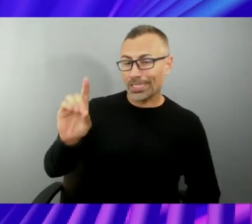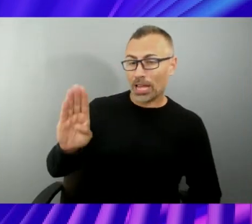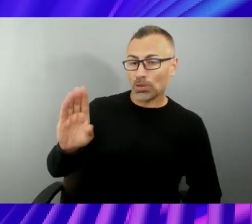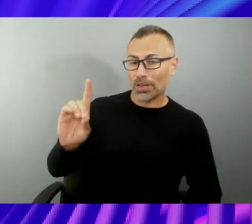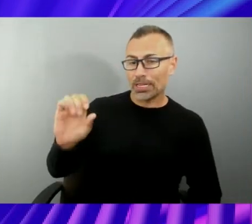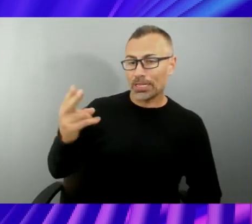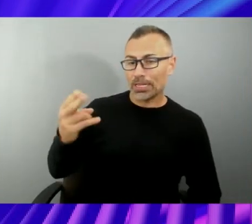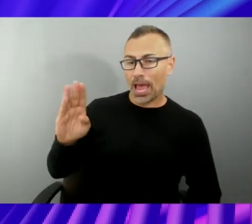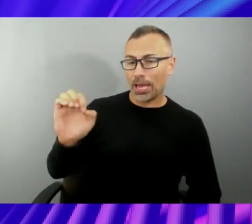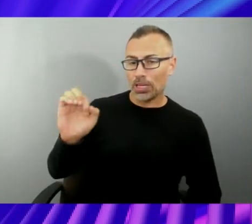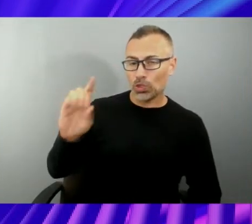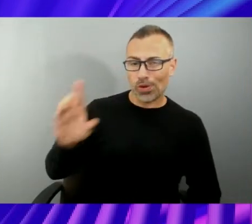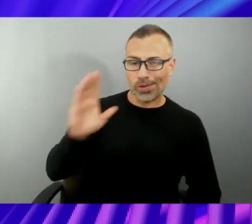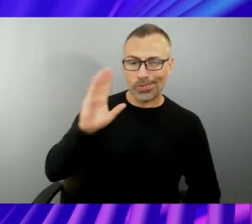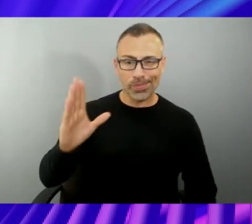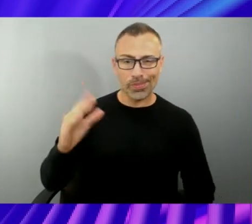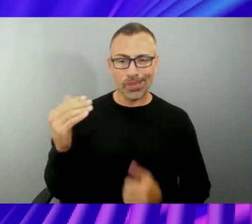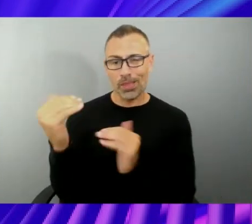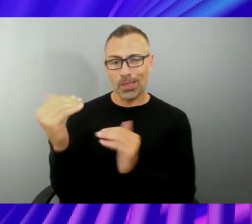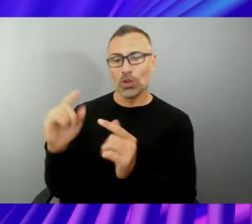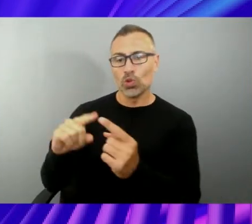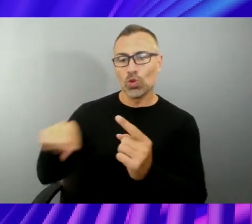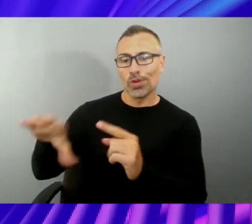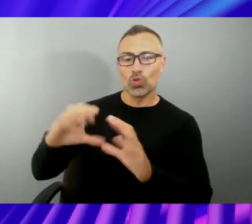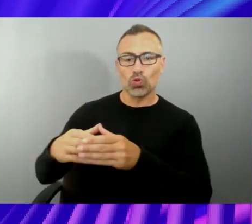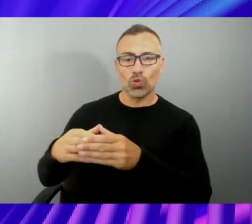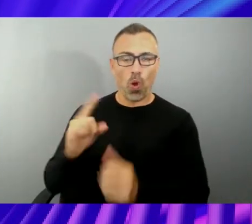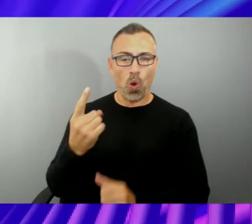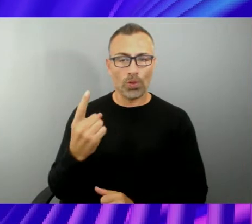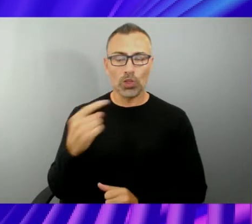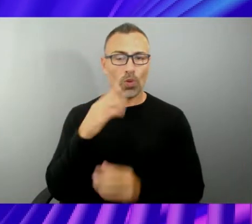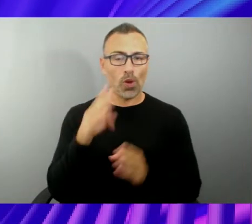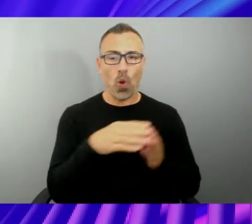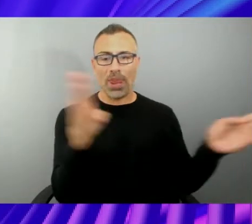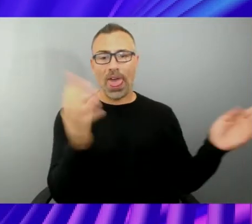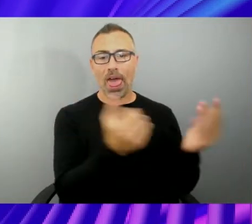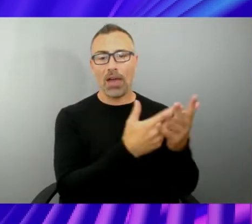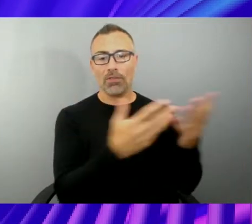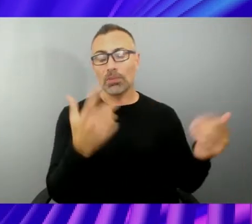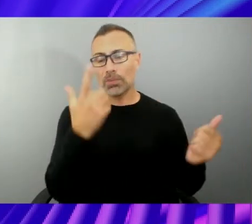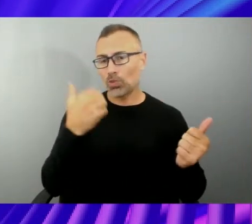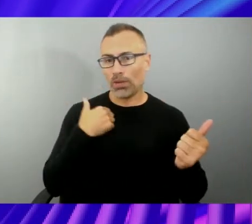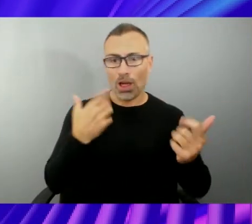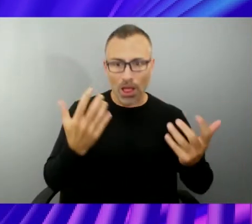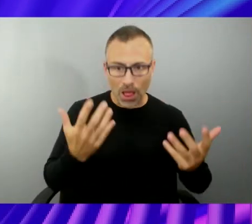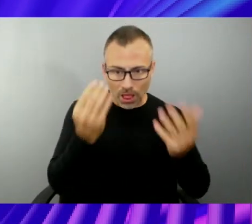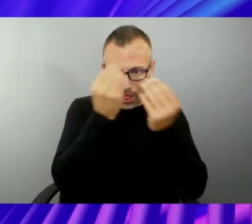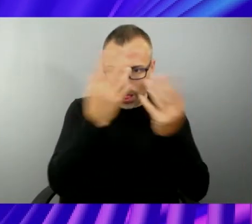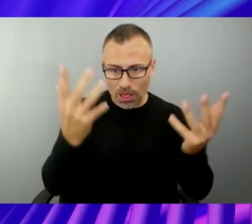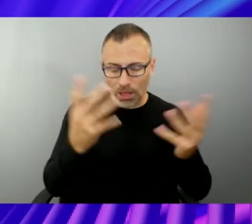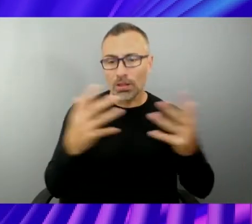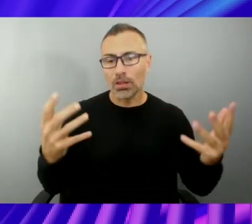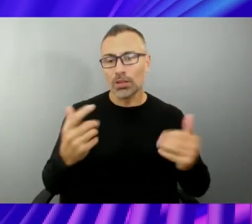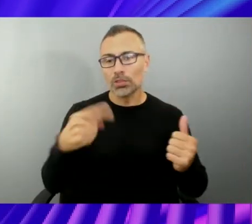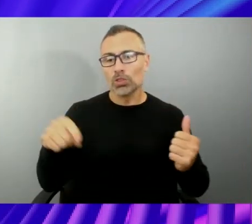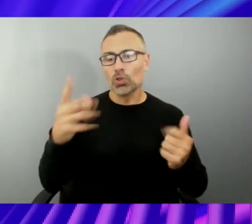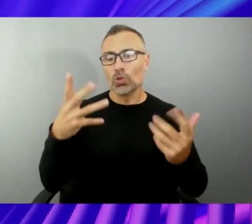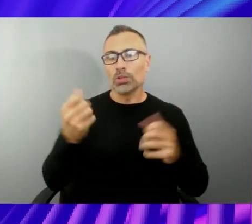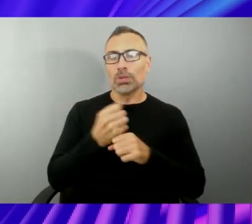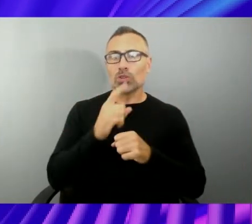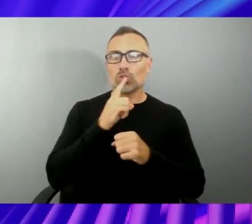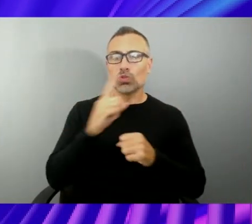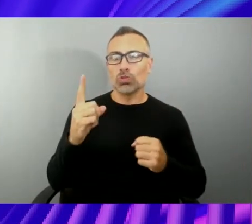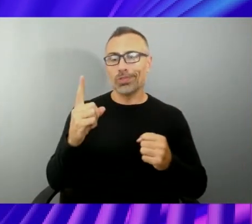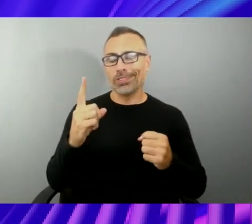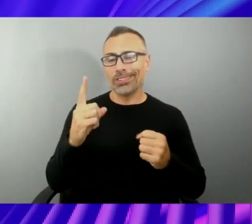only that group. You don't want to open to everything, right, because you have a lot of data in it, right? I mean, you wanted to make sure that you share the data whoever it